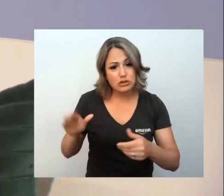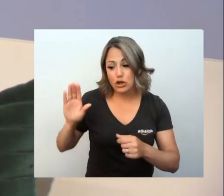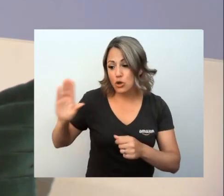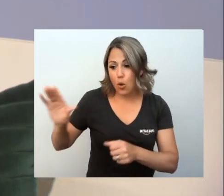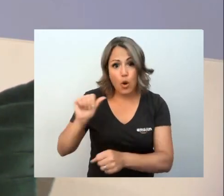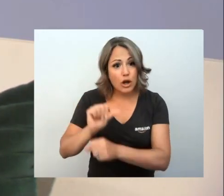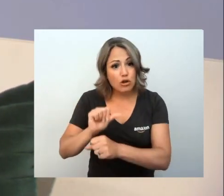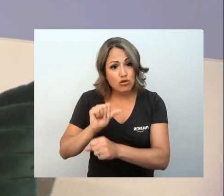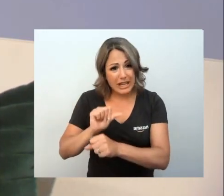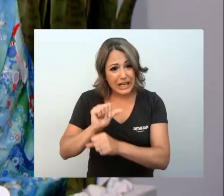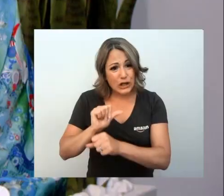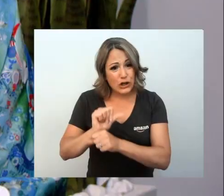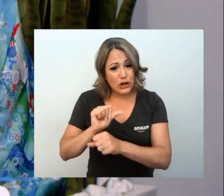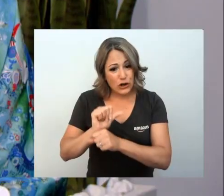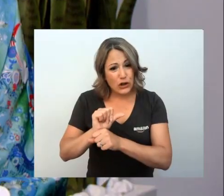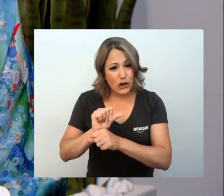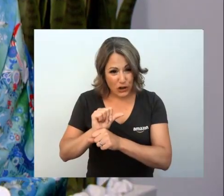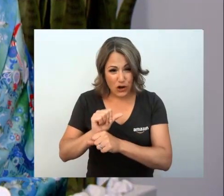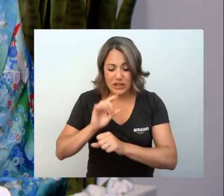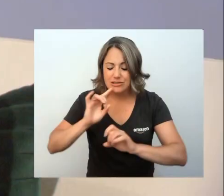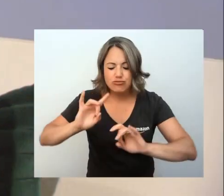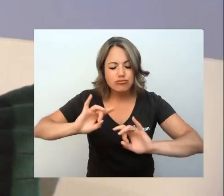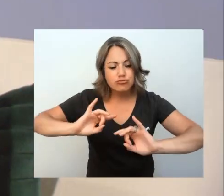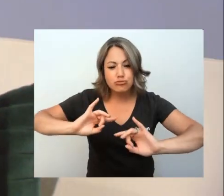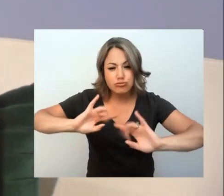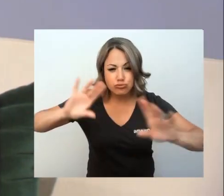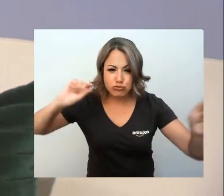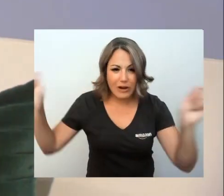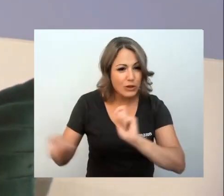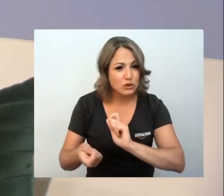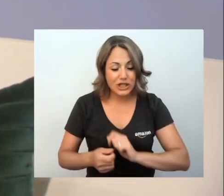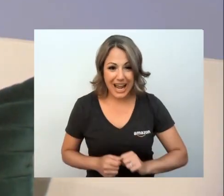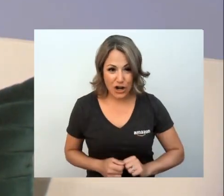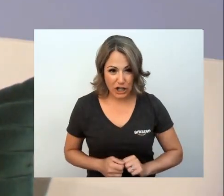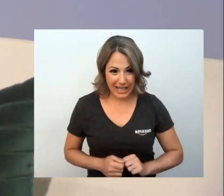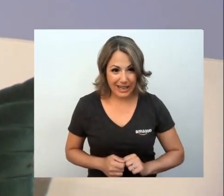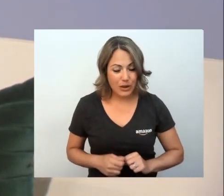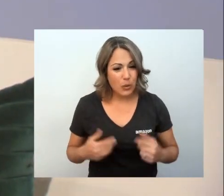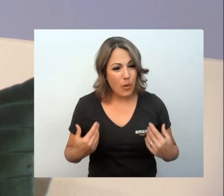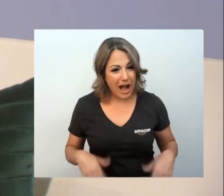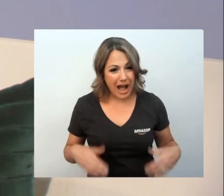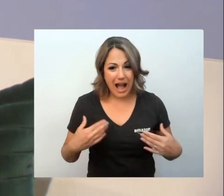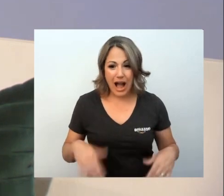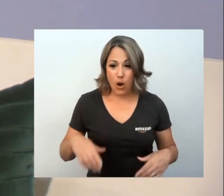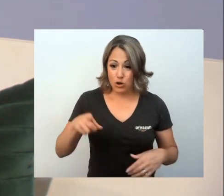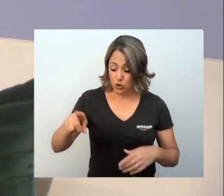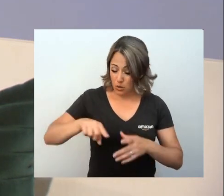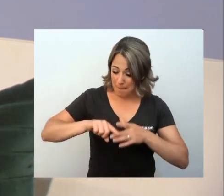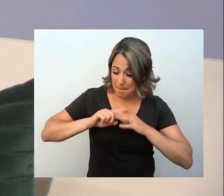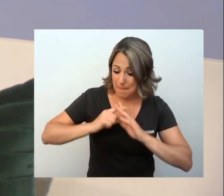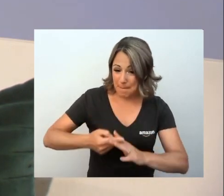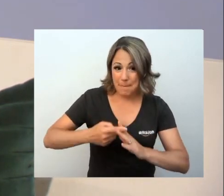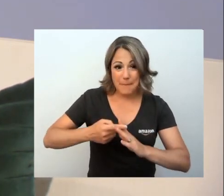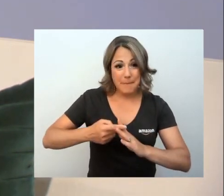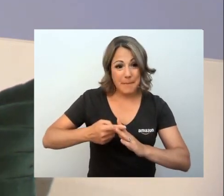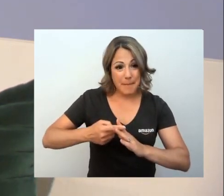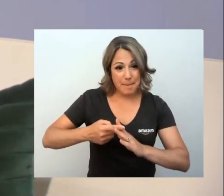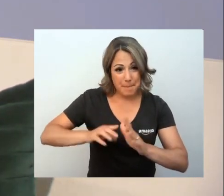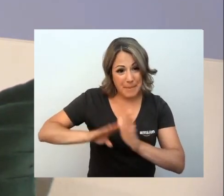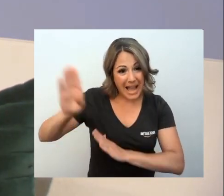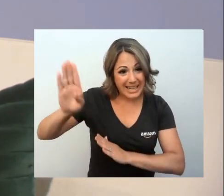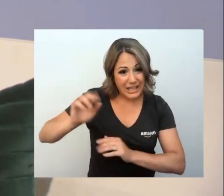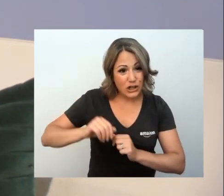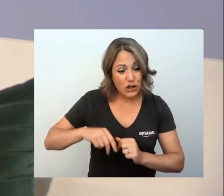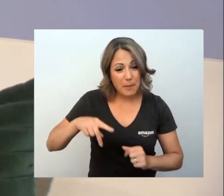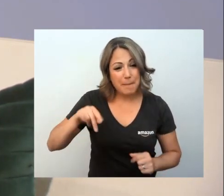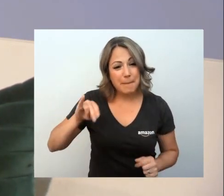your career can only be defined as revolutionary. We throw around the term pioneer often, but what you